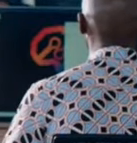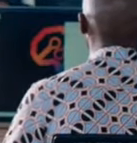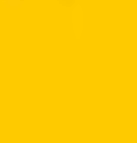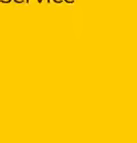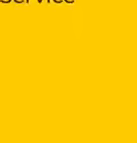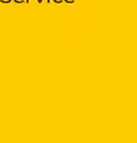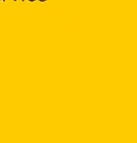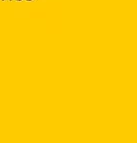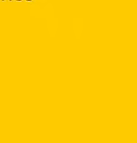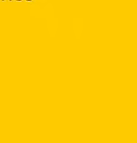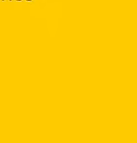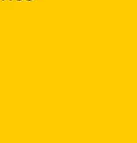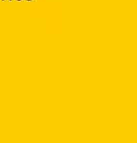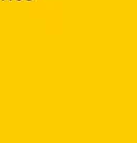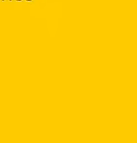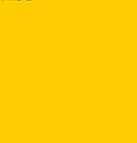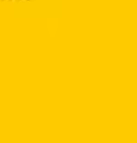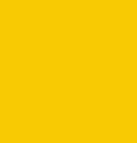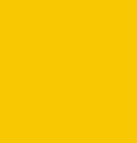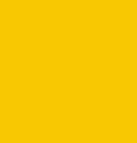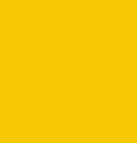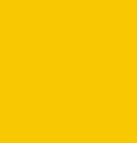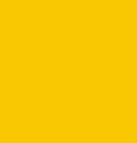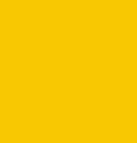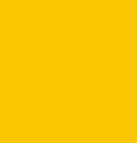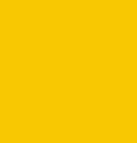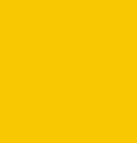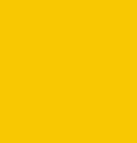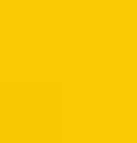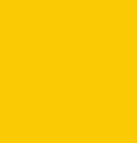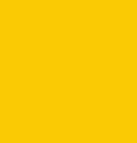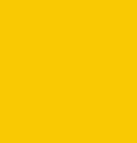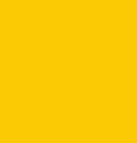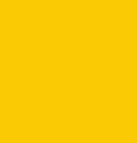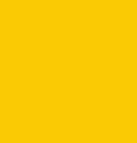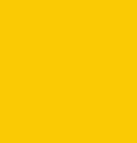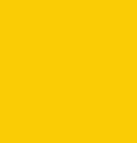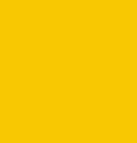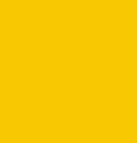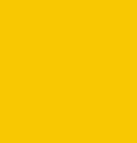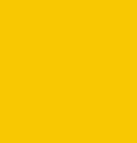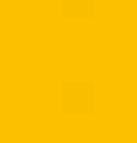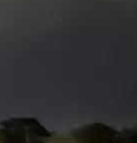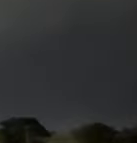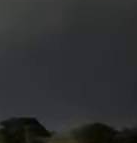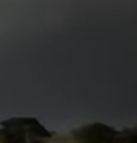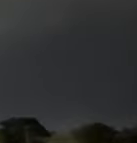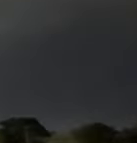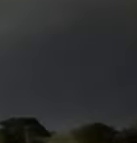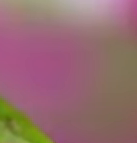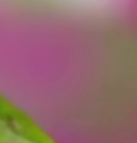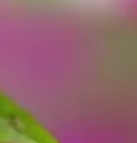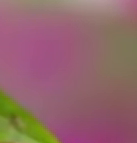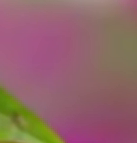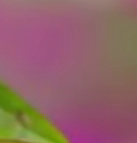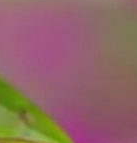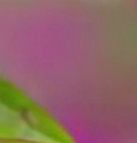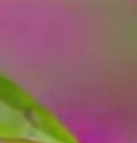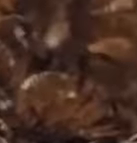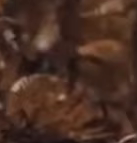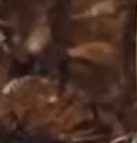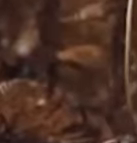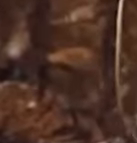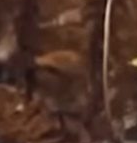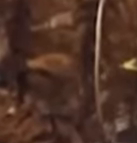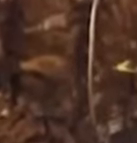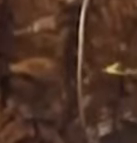you haven't upgraded to cloud storage yet, it's time to get business done better with MTN Business. Simo